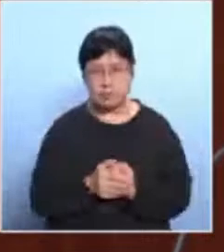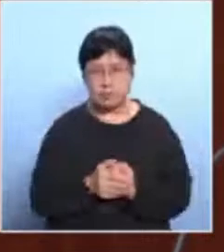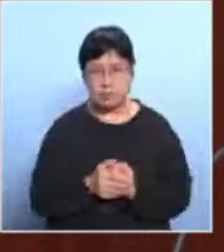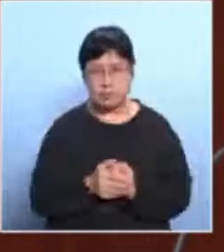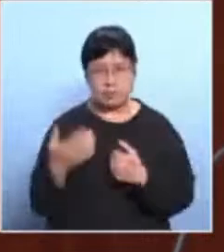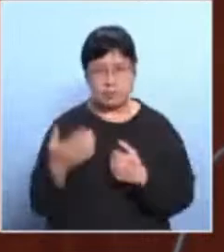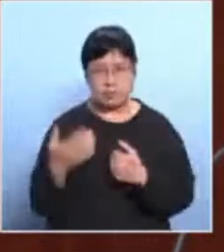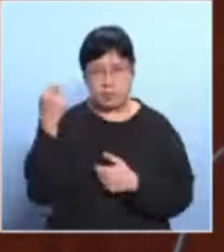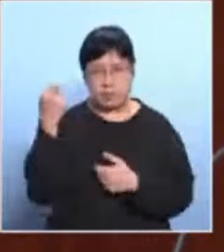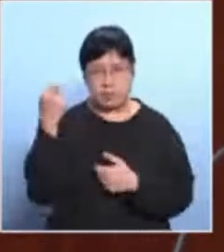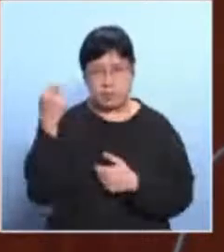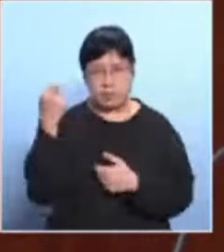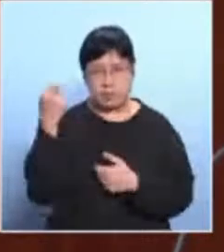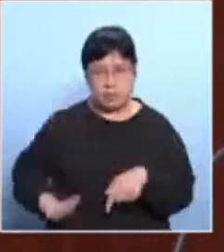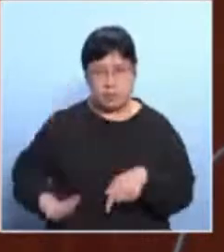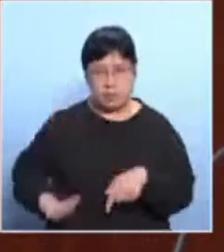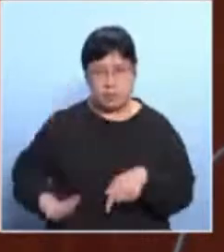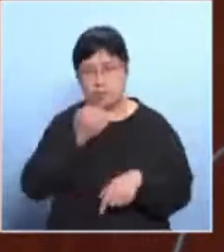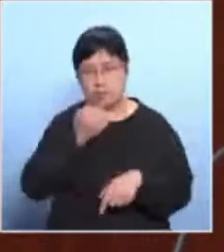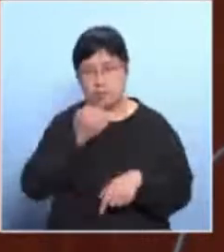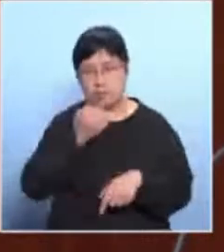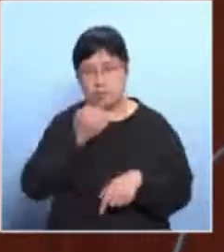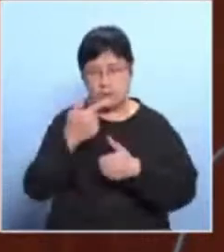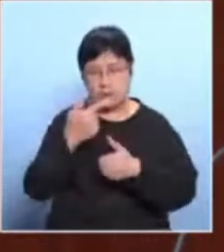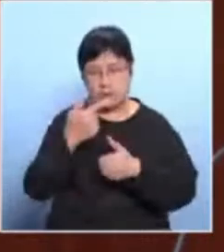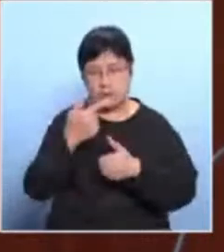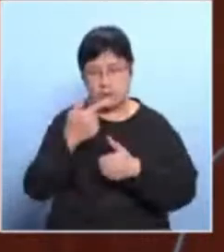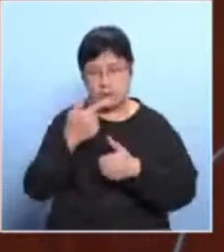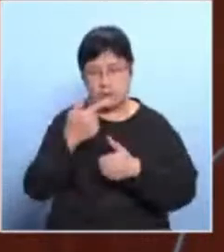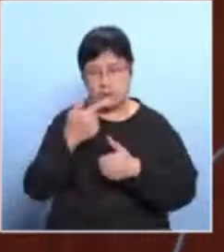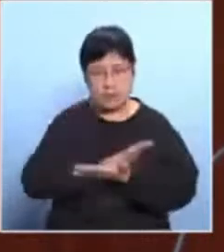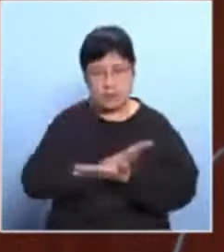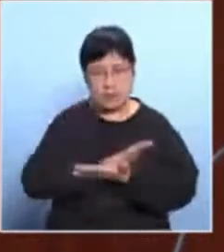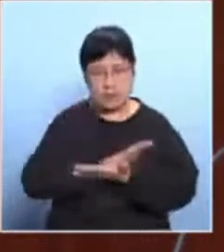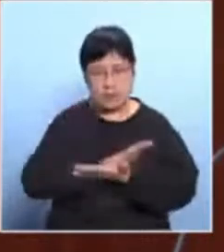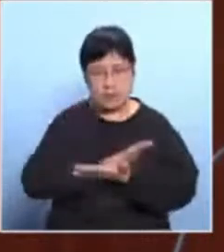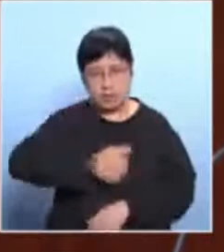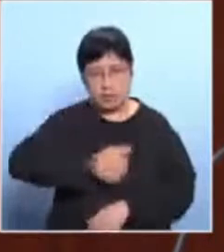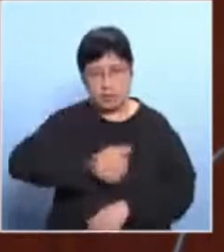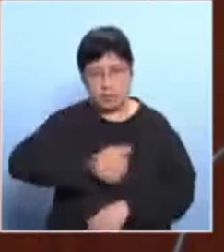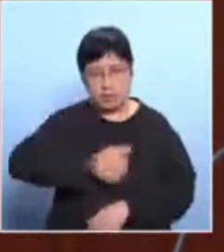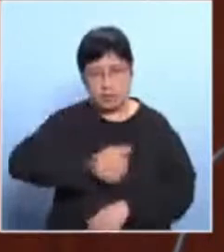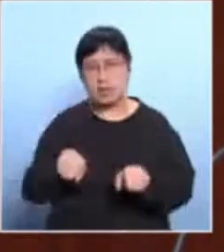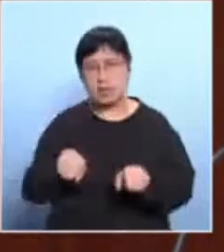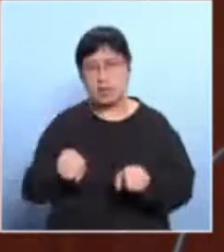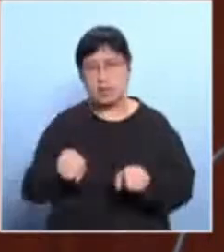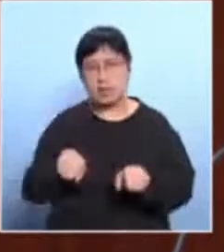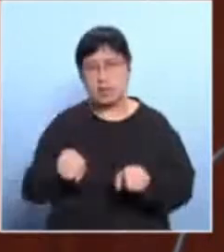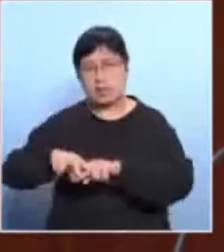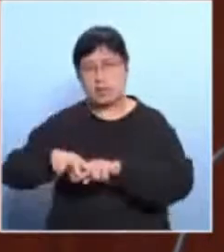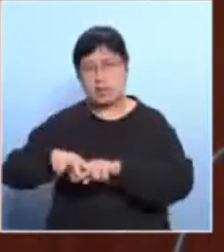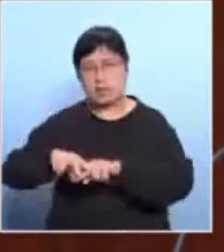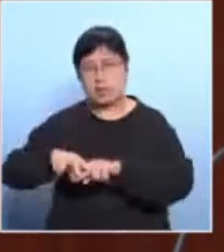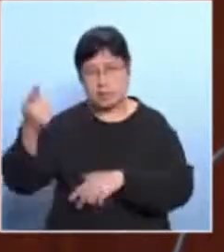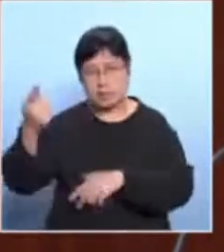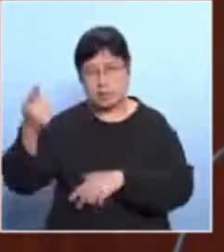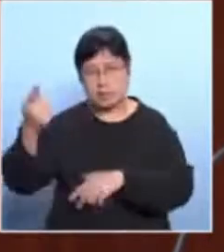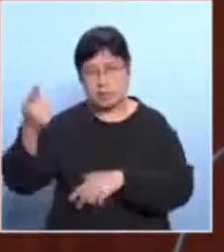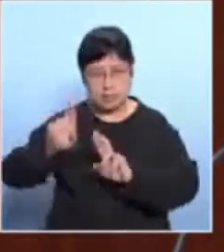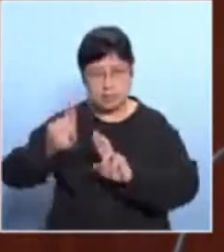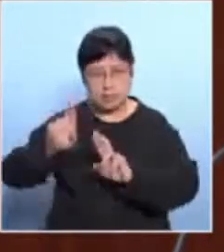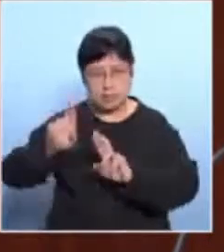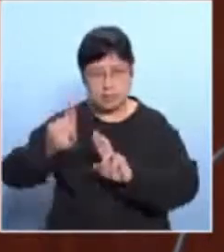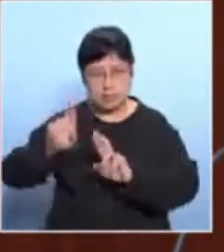of exchanges with the Guangdong province recently, we will take forward talent exchanges with other mainland regions or